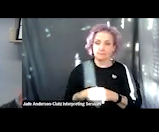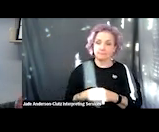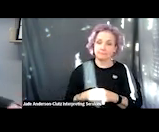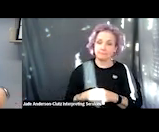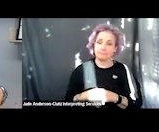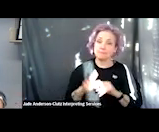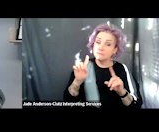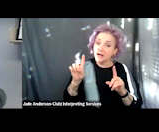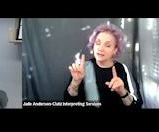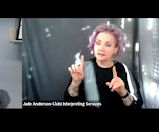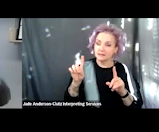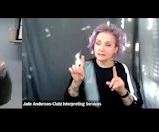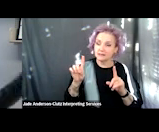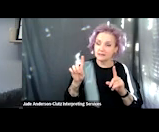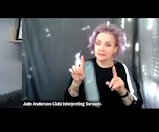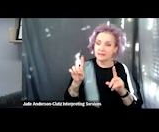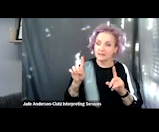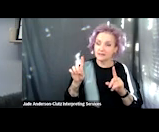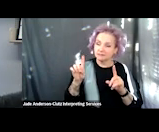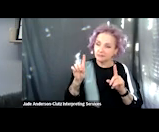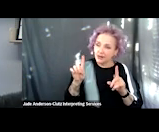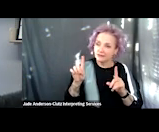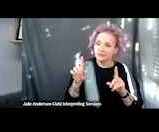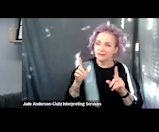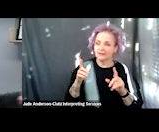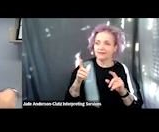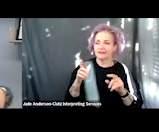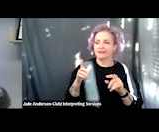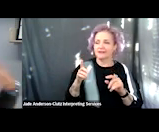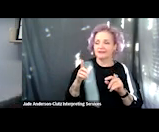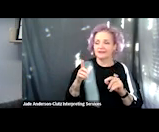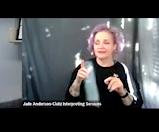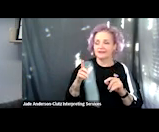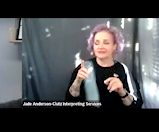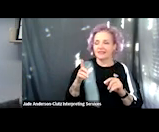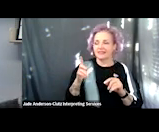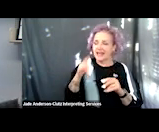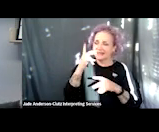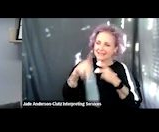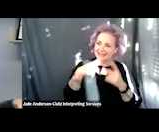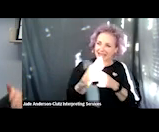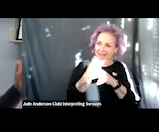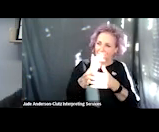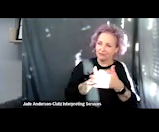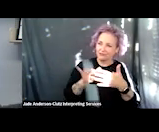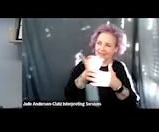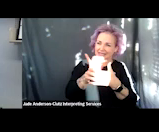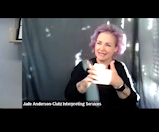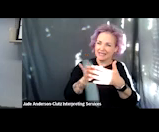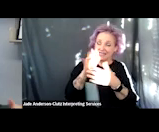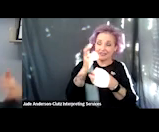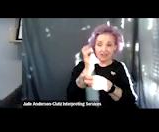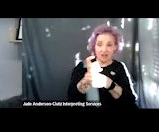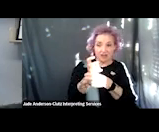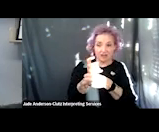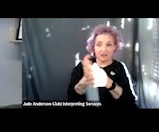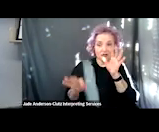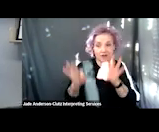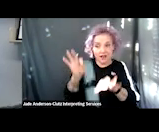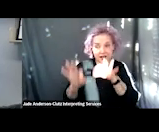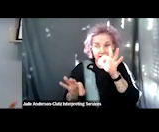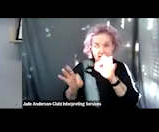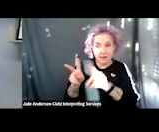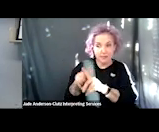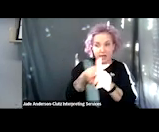at home, they weren't exposed to all these other infections. And even if they did get COVID, then they may have been less likely to get another kind